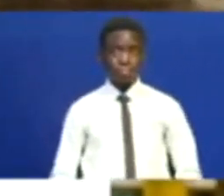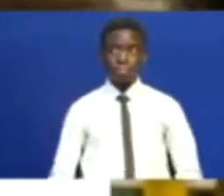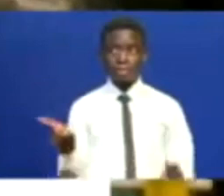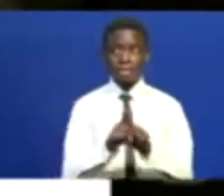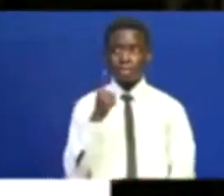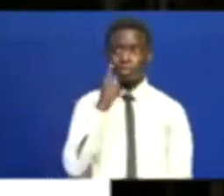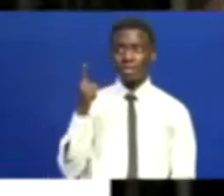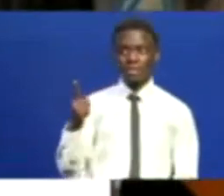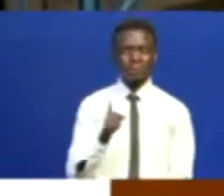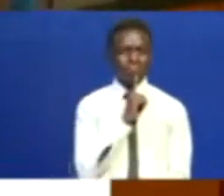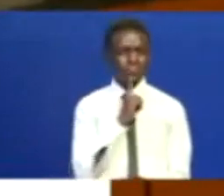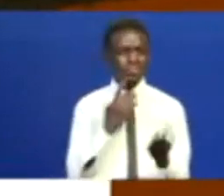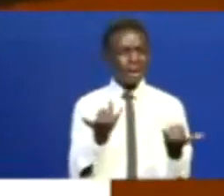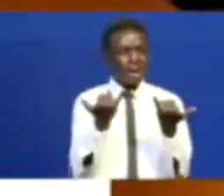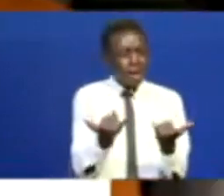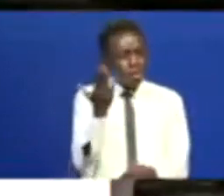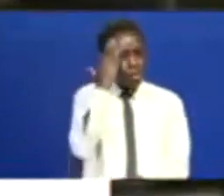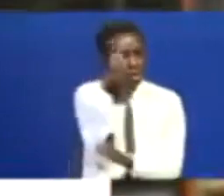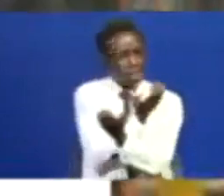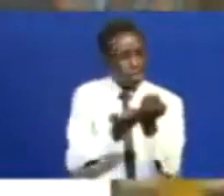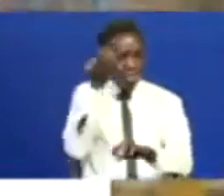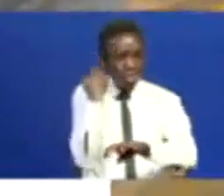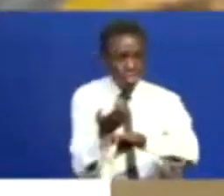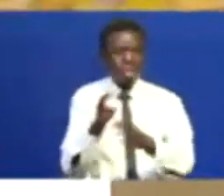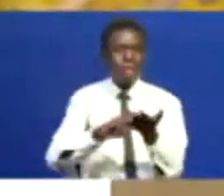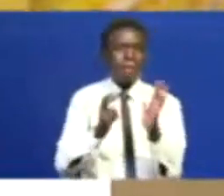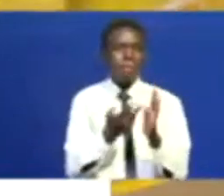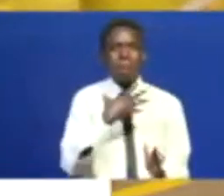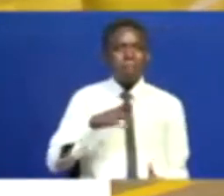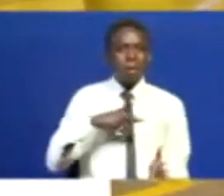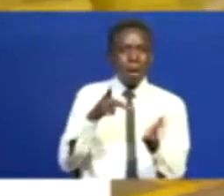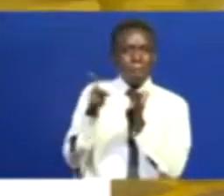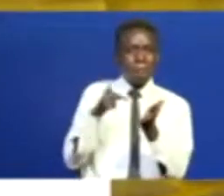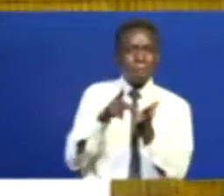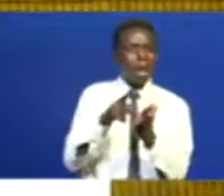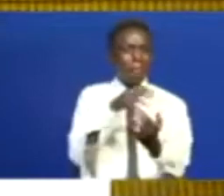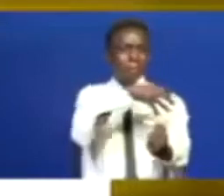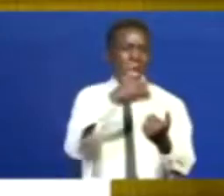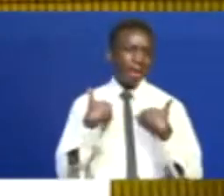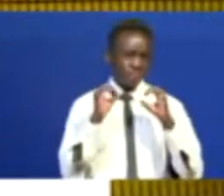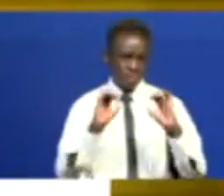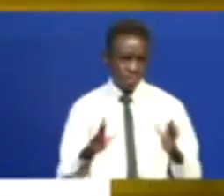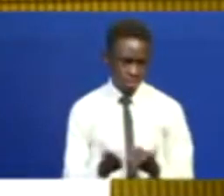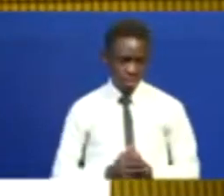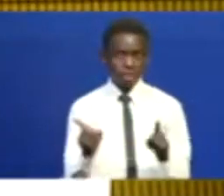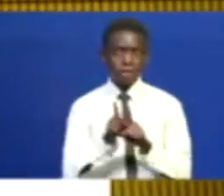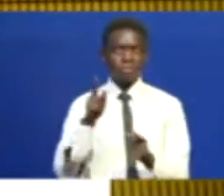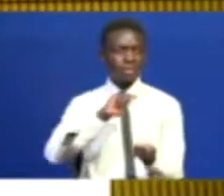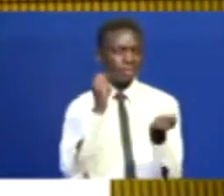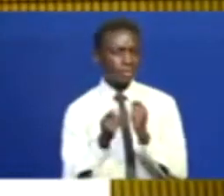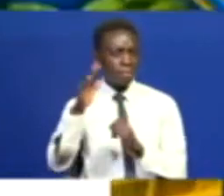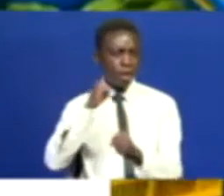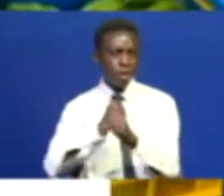cites biting economic times affecting purchasing power, necessitating resizing of its operating model